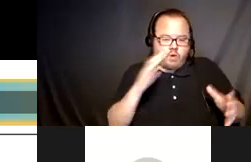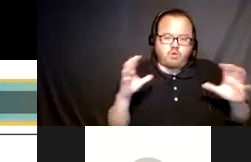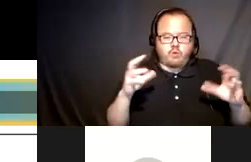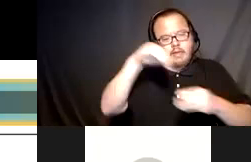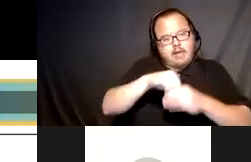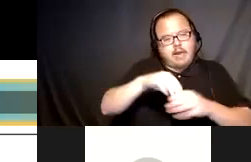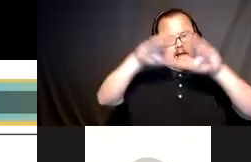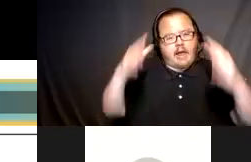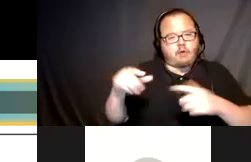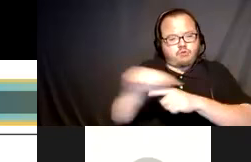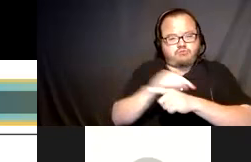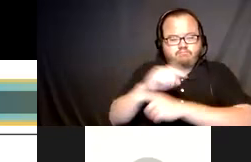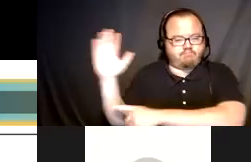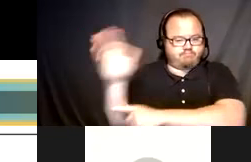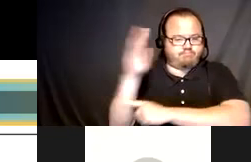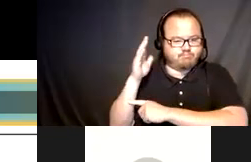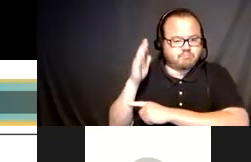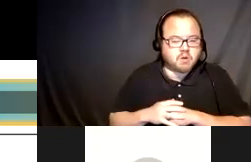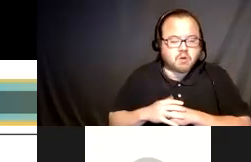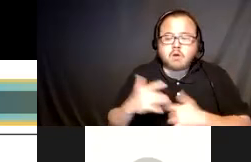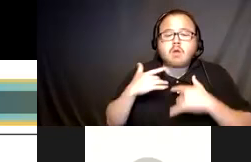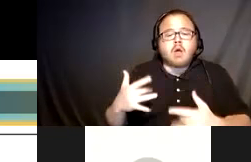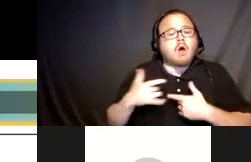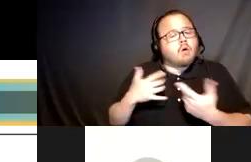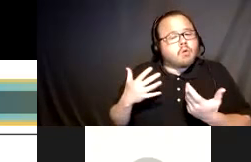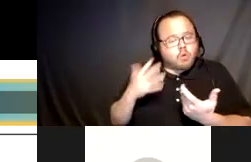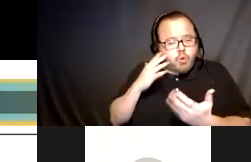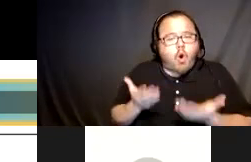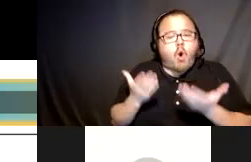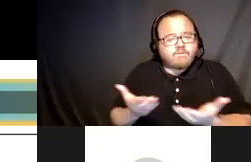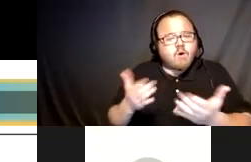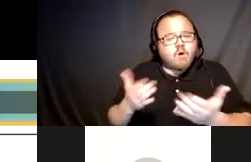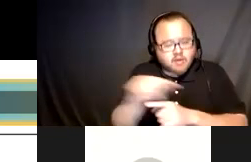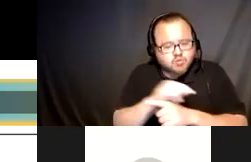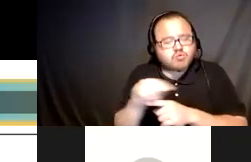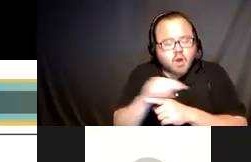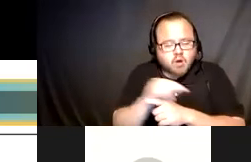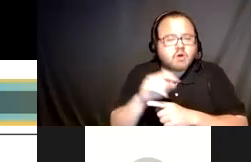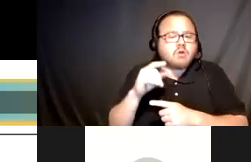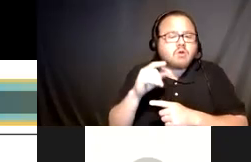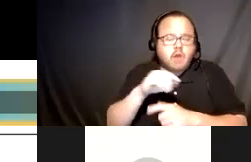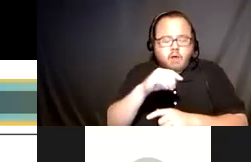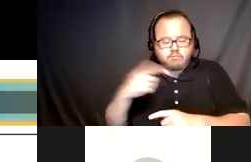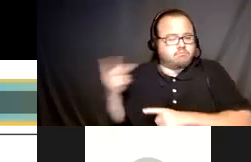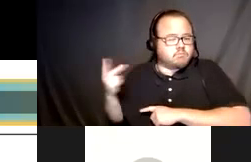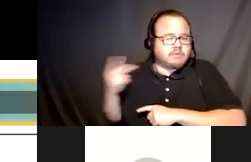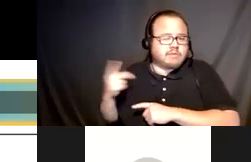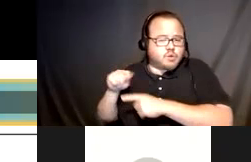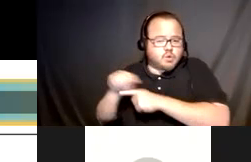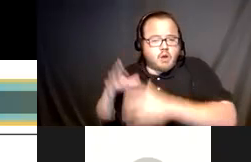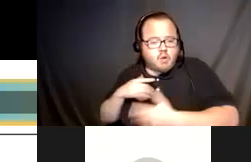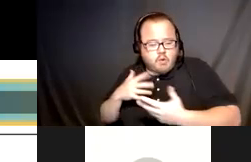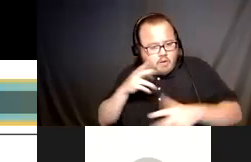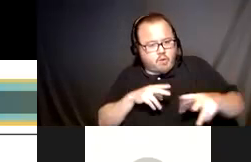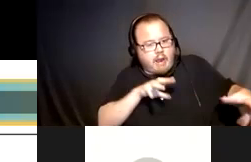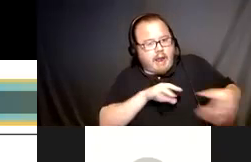in-house. We're in the process where we're regularly offering those trainings, the other instructor and myself, but then we're looking at